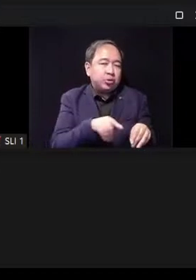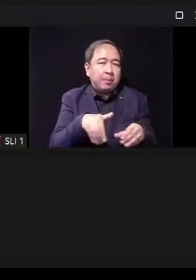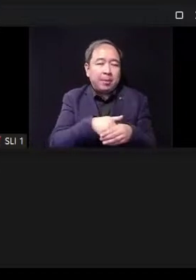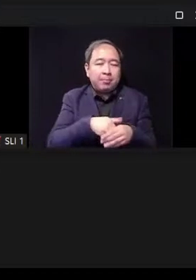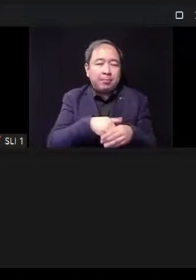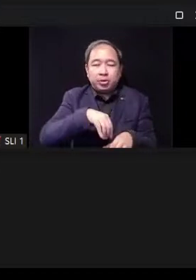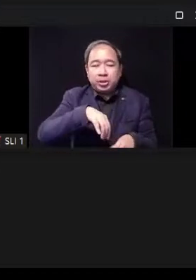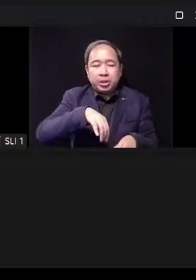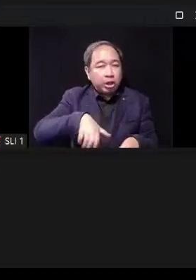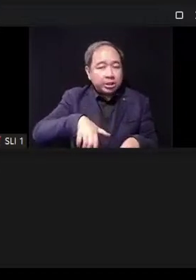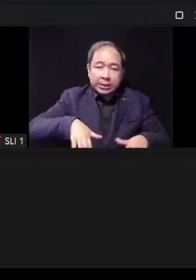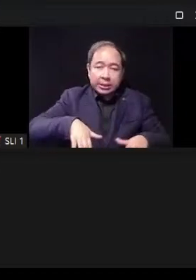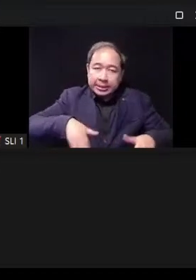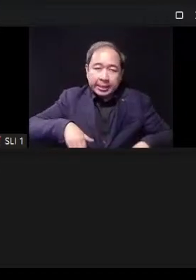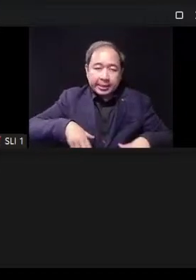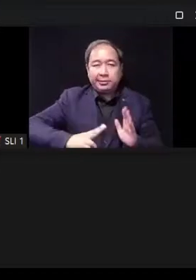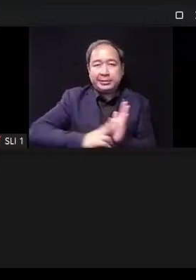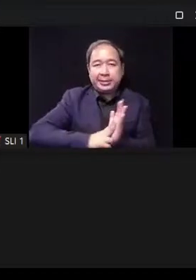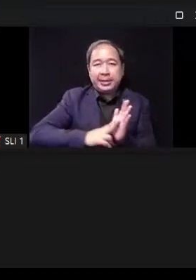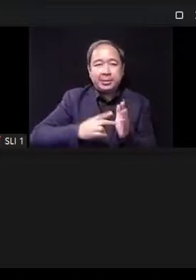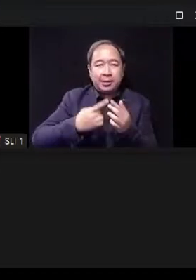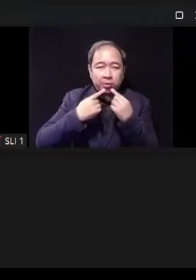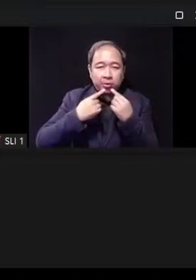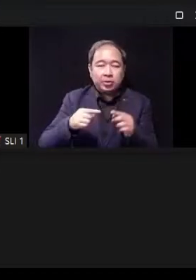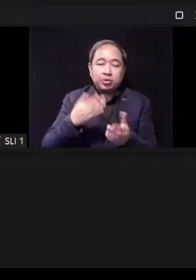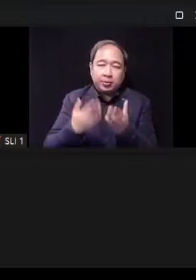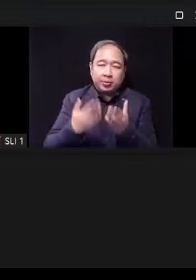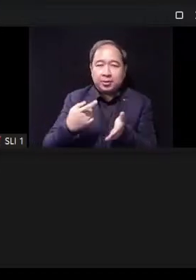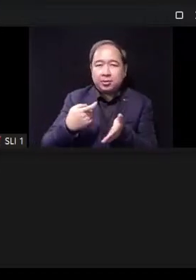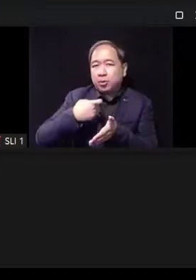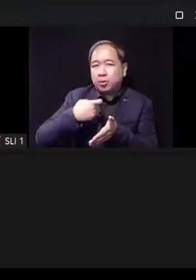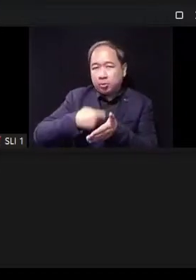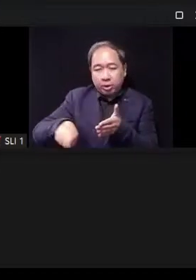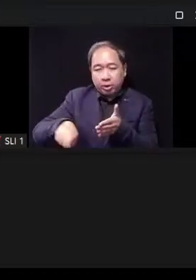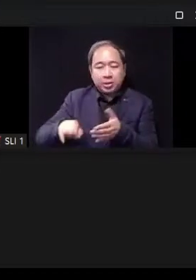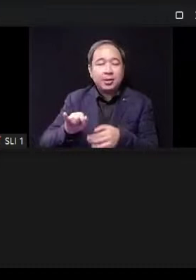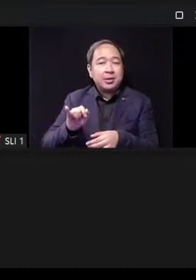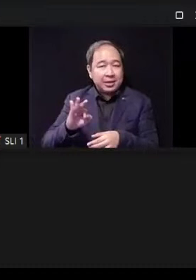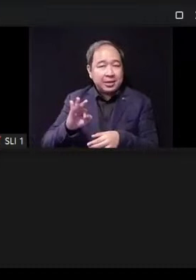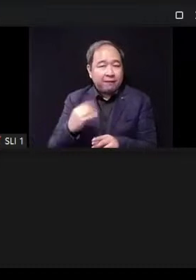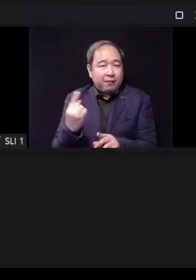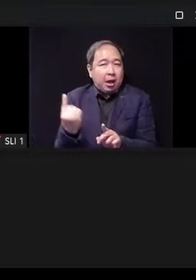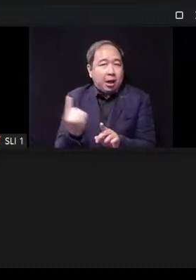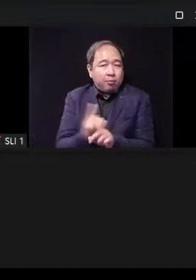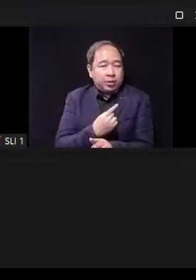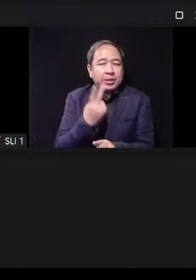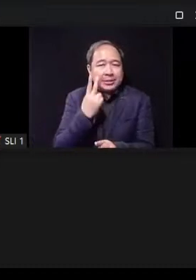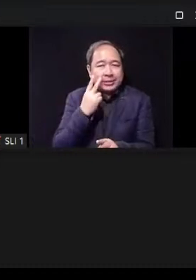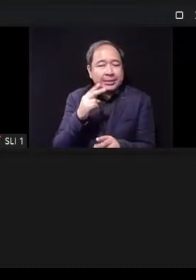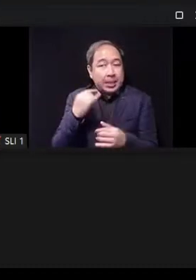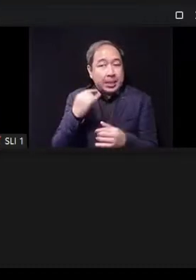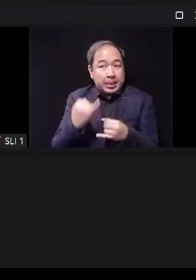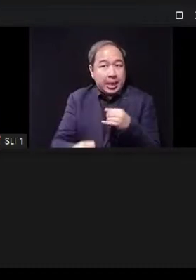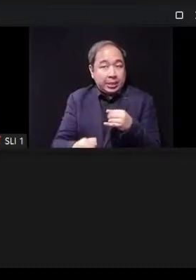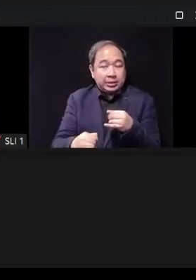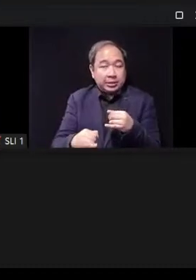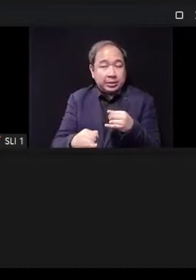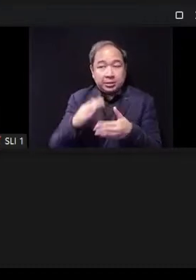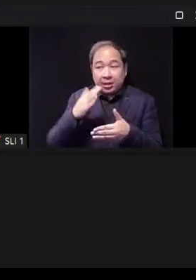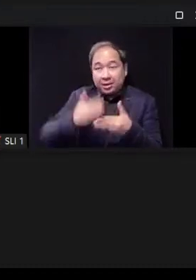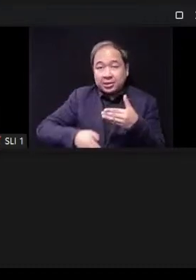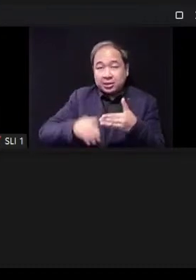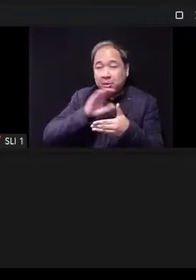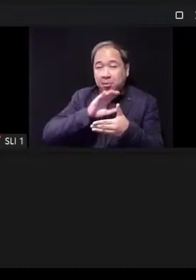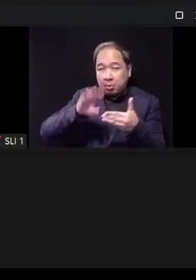sign the declaration. So again, just removing the as appropriate and keeping the latter part. And this is really a